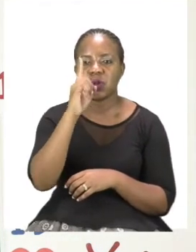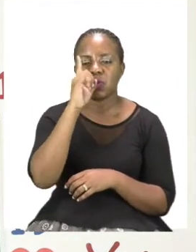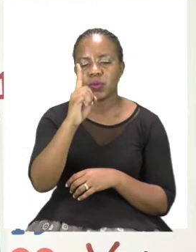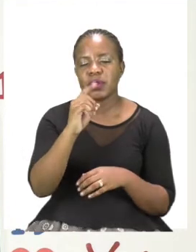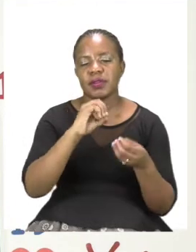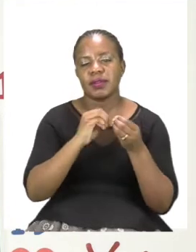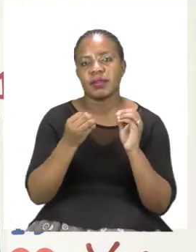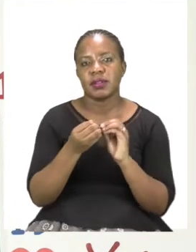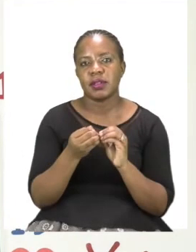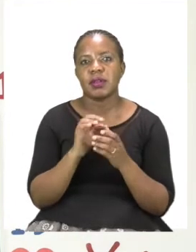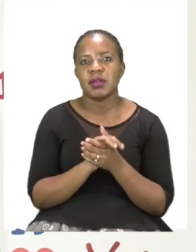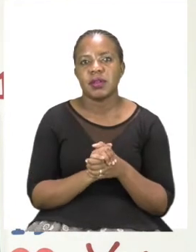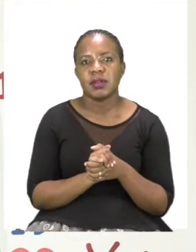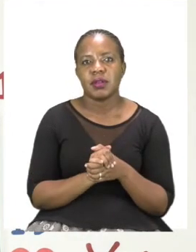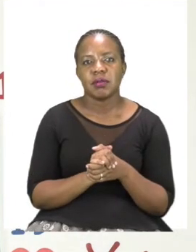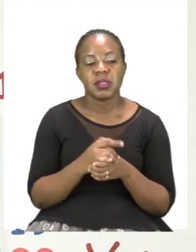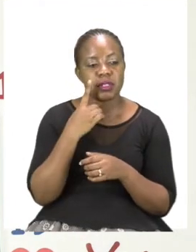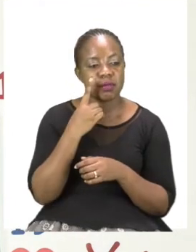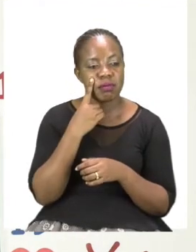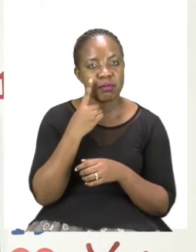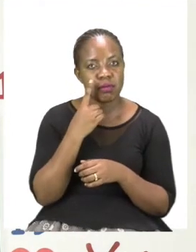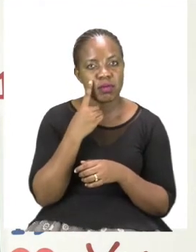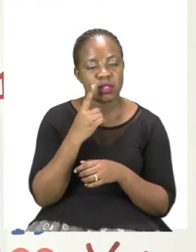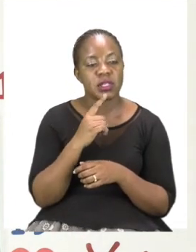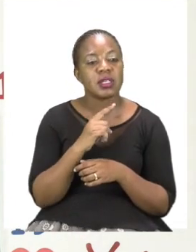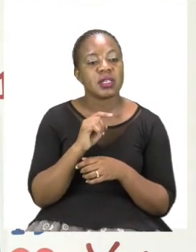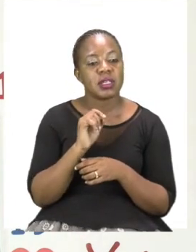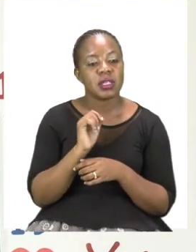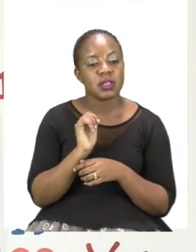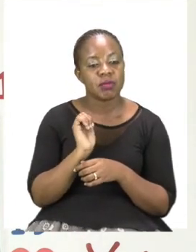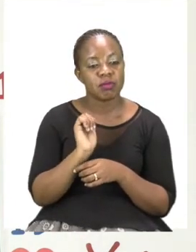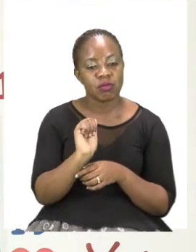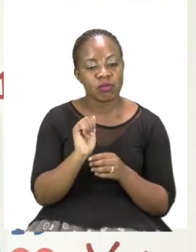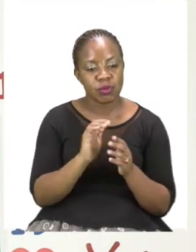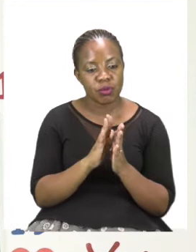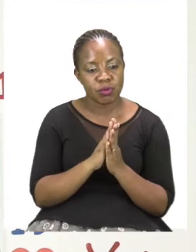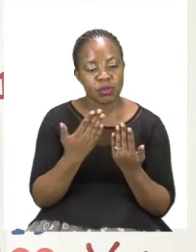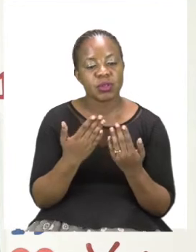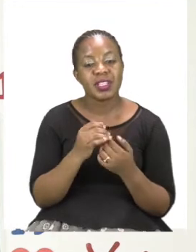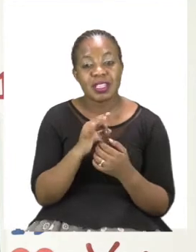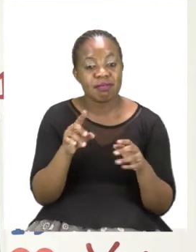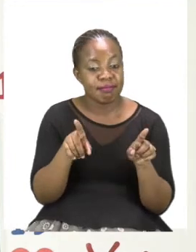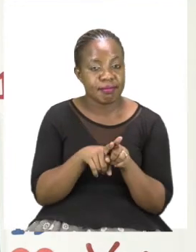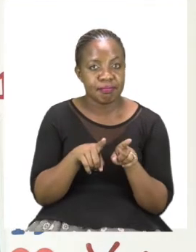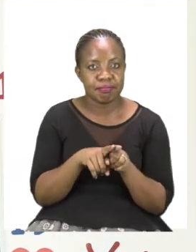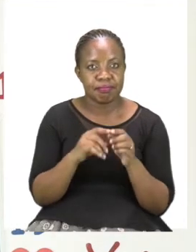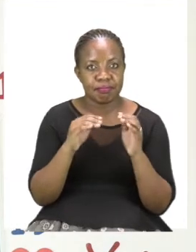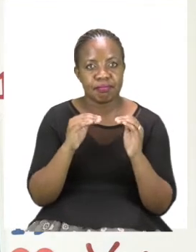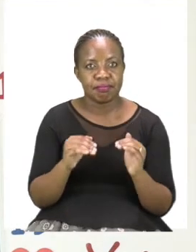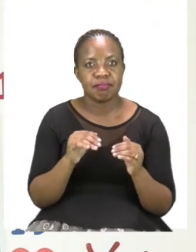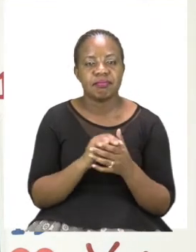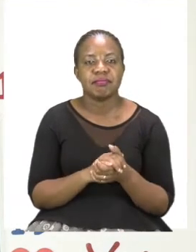Now, I would like you to check in your booklet. It is the same. So let's take a look at the next one.